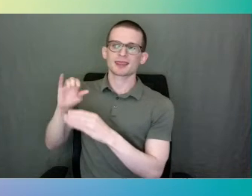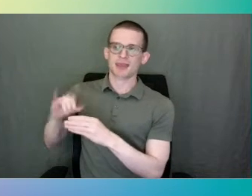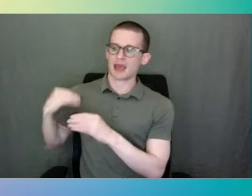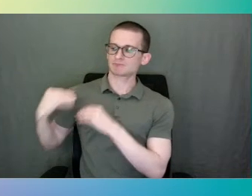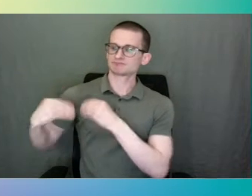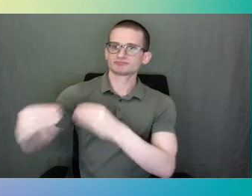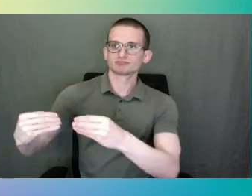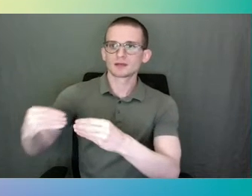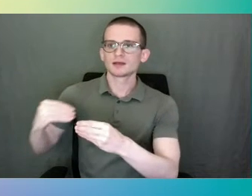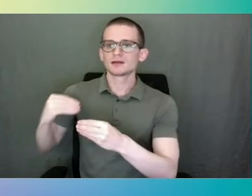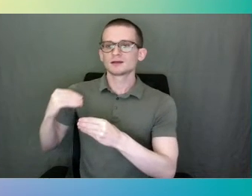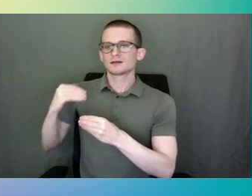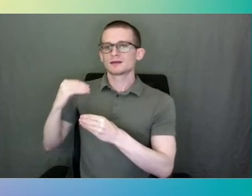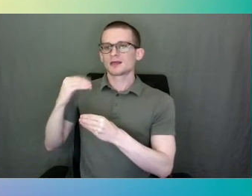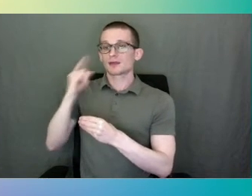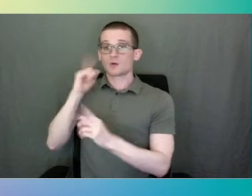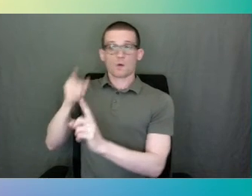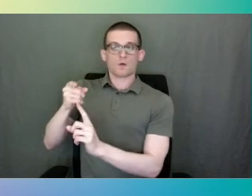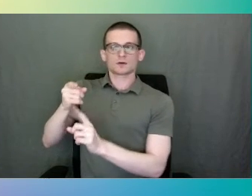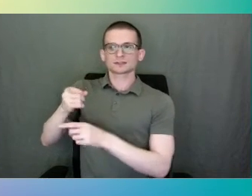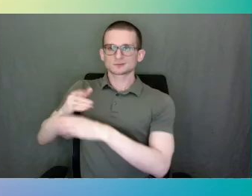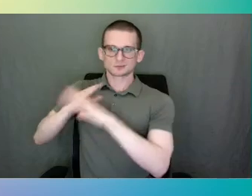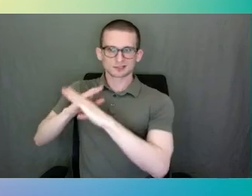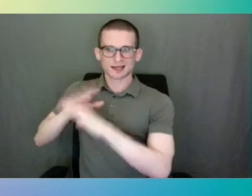are protected.